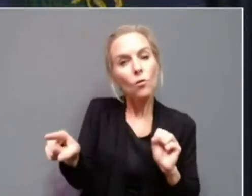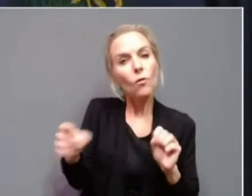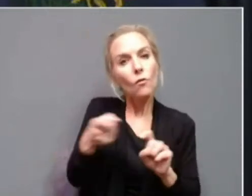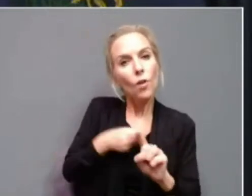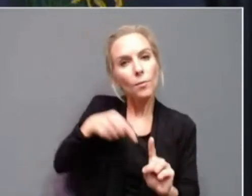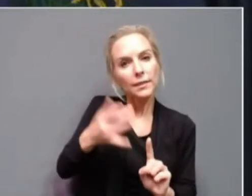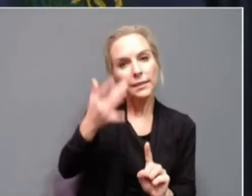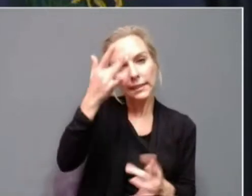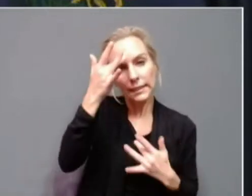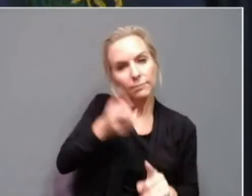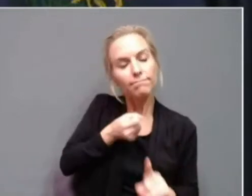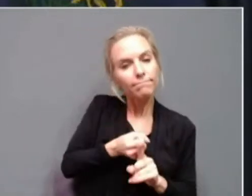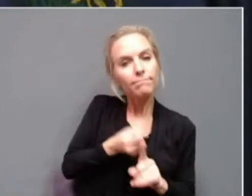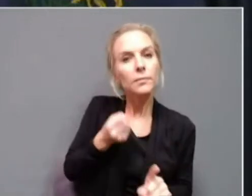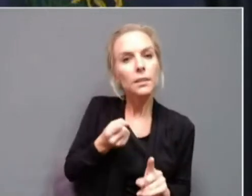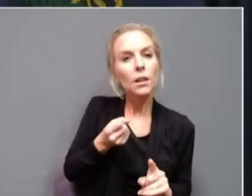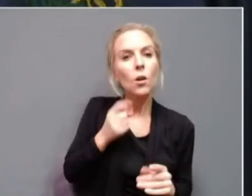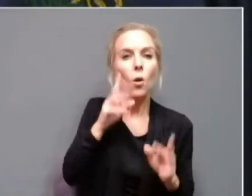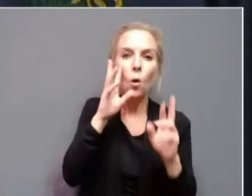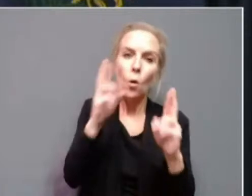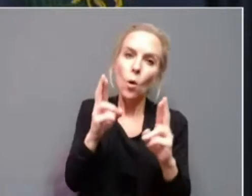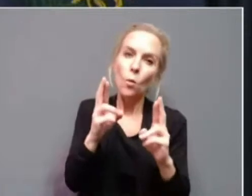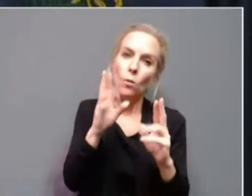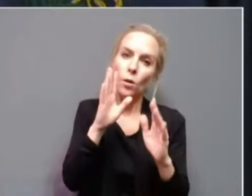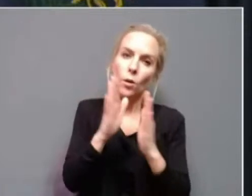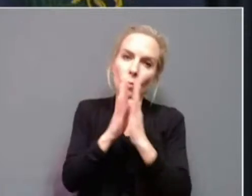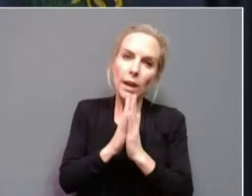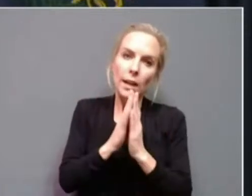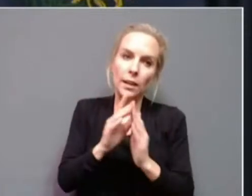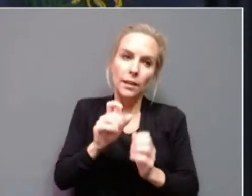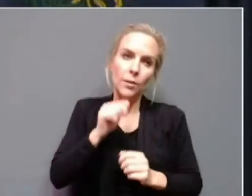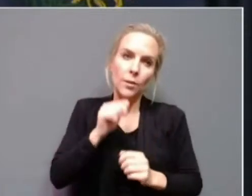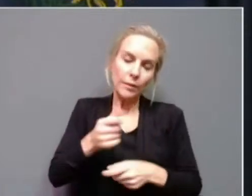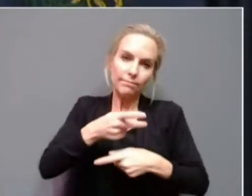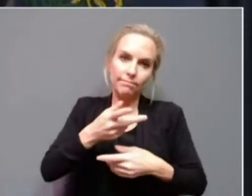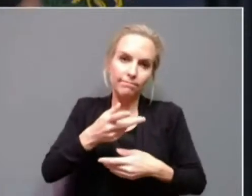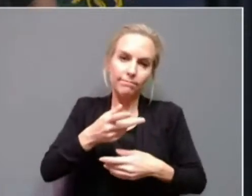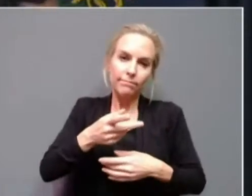pray that we're not too late. Thank you.